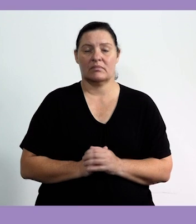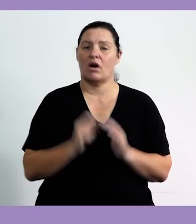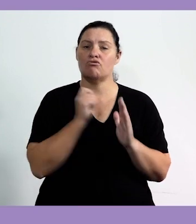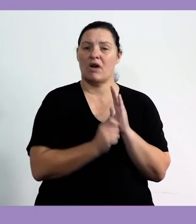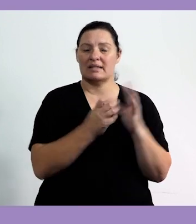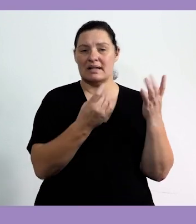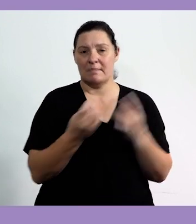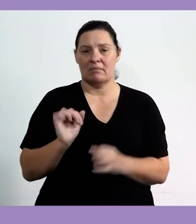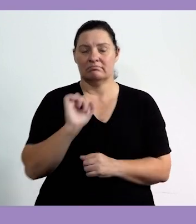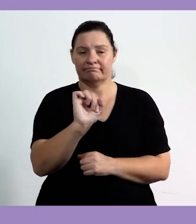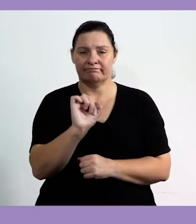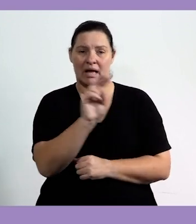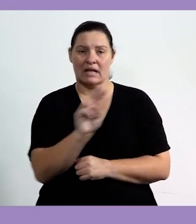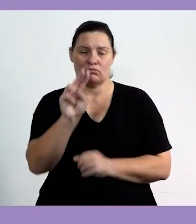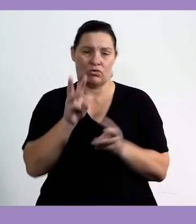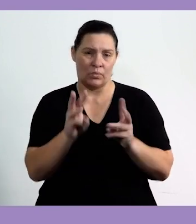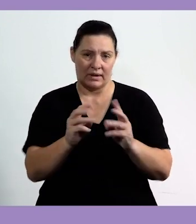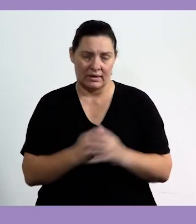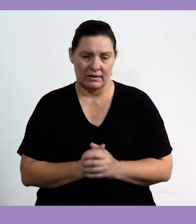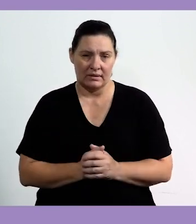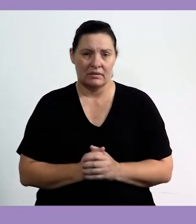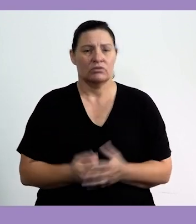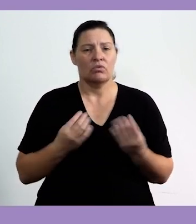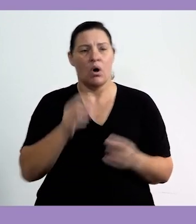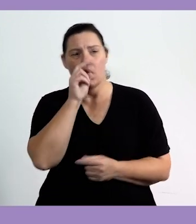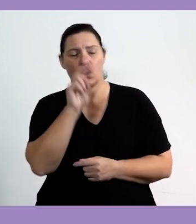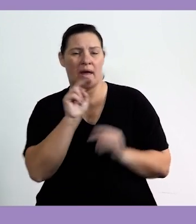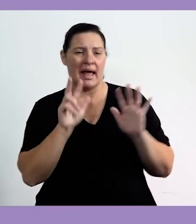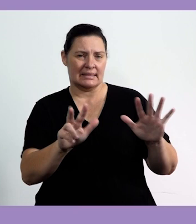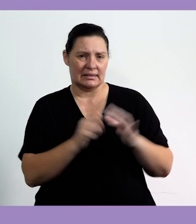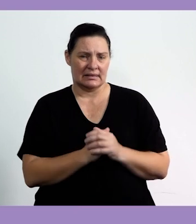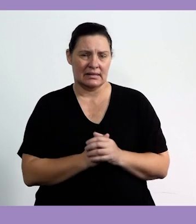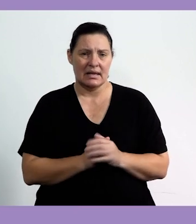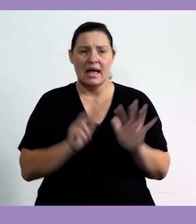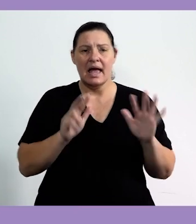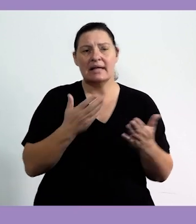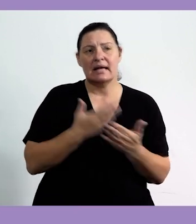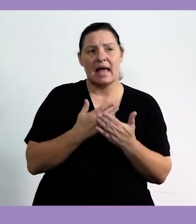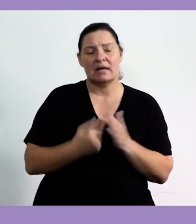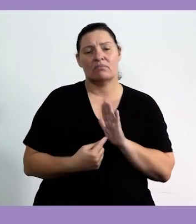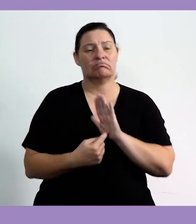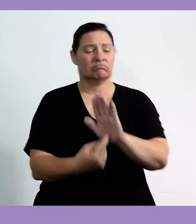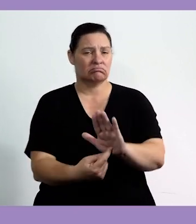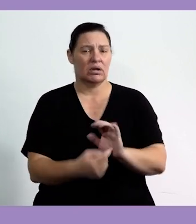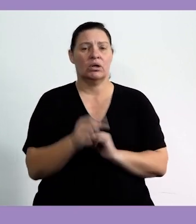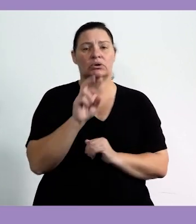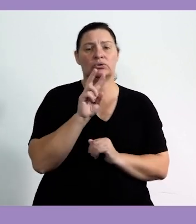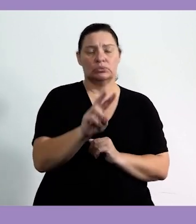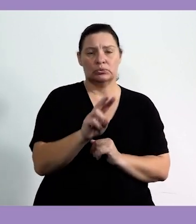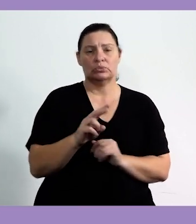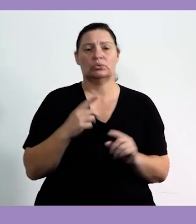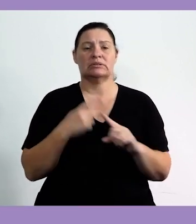Let's write the following numbers in their exponential form. So when we are looking at 8, 8 can be presented as